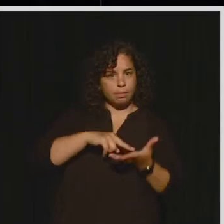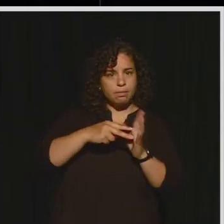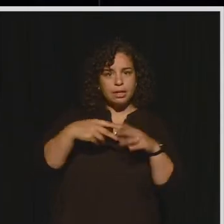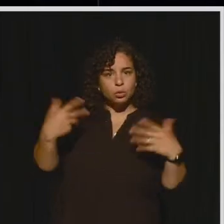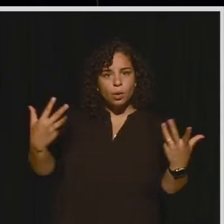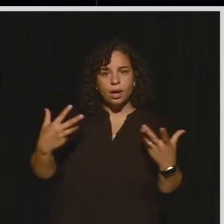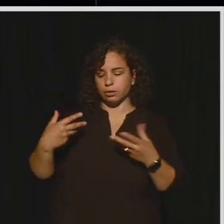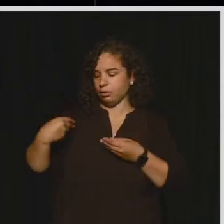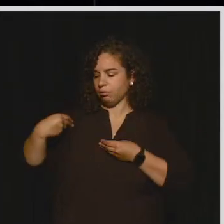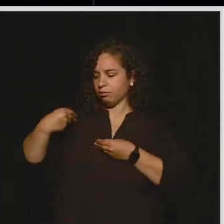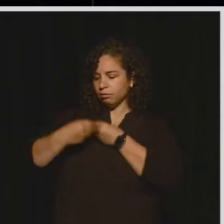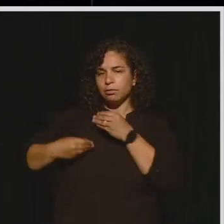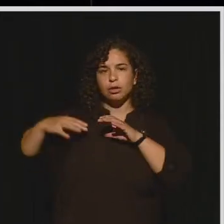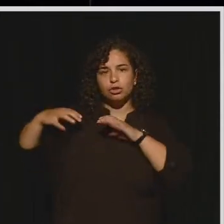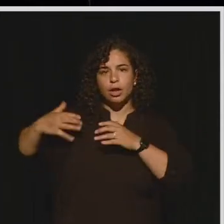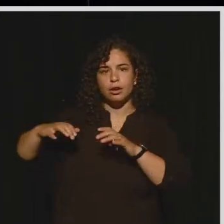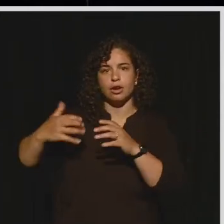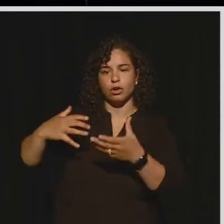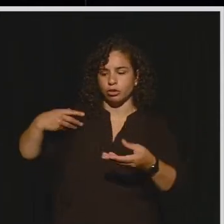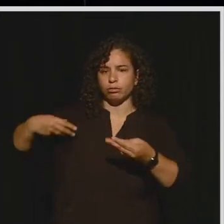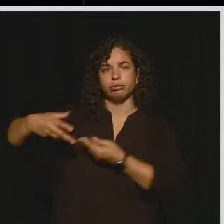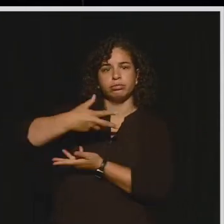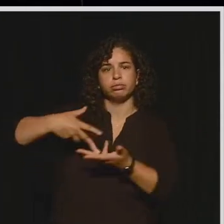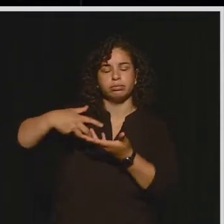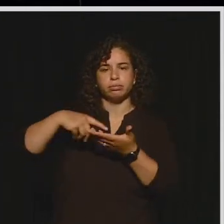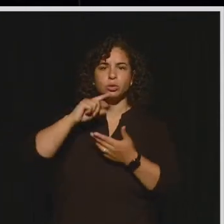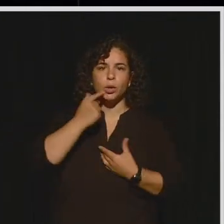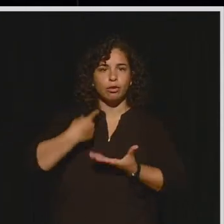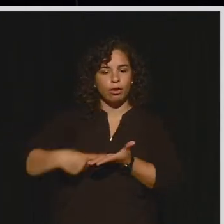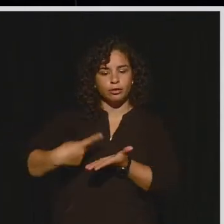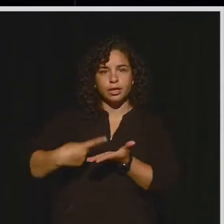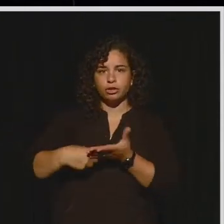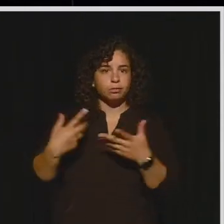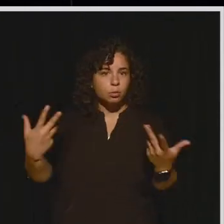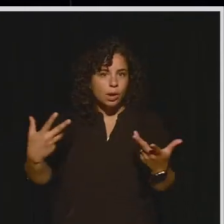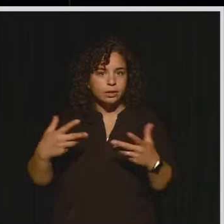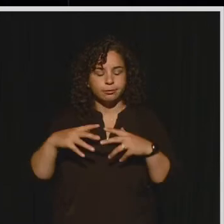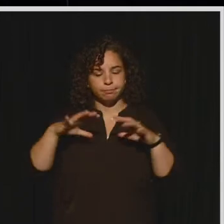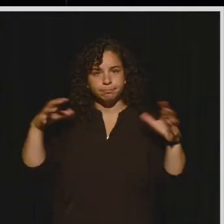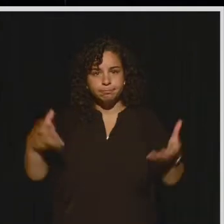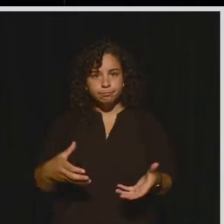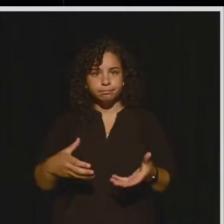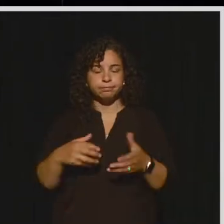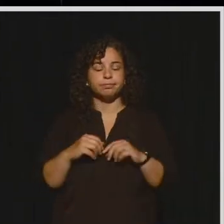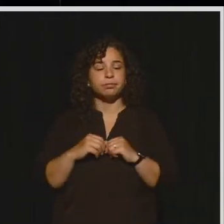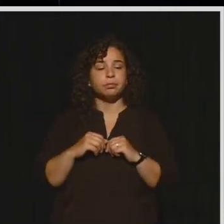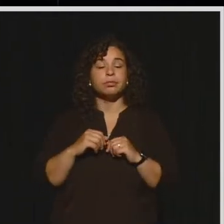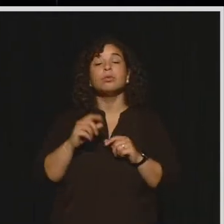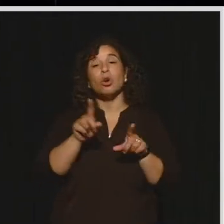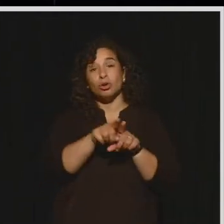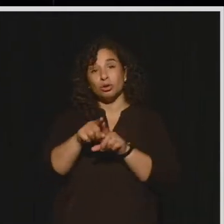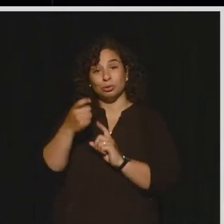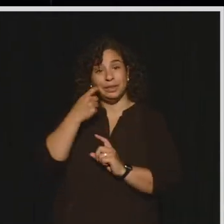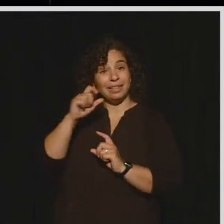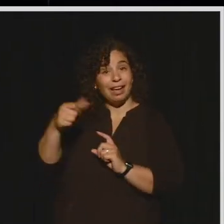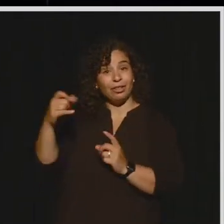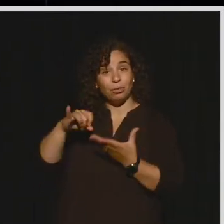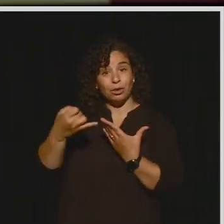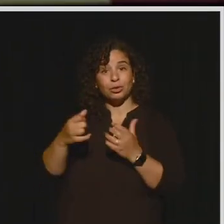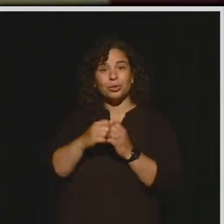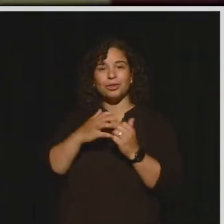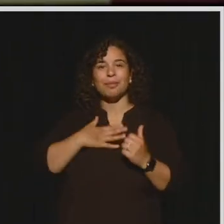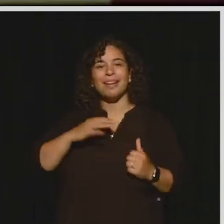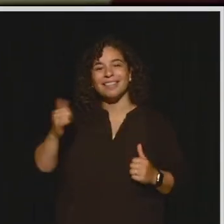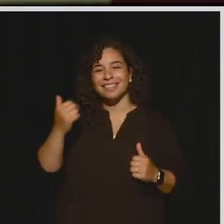intergenerational, interracial conversation. I also do something recently with my